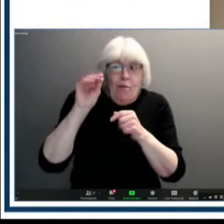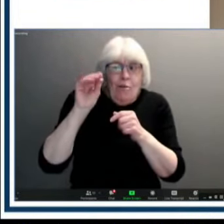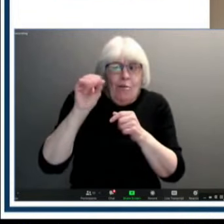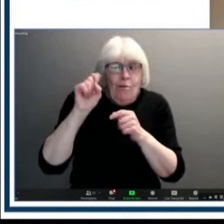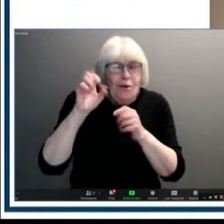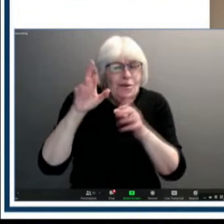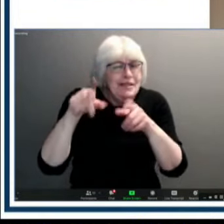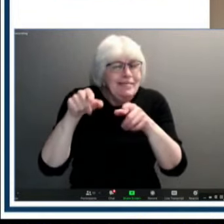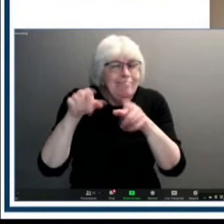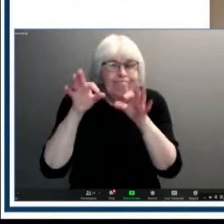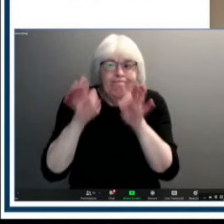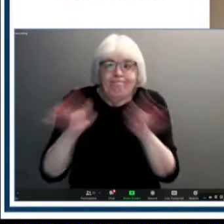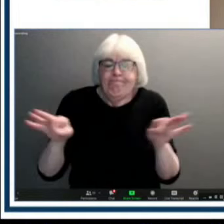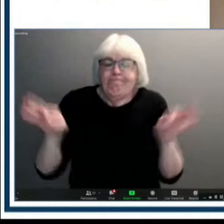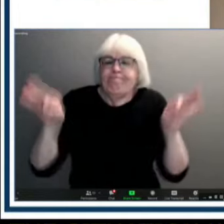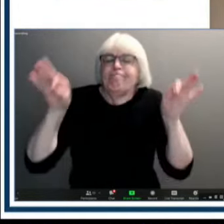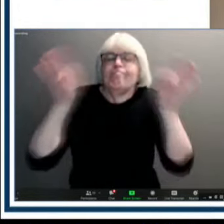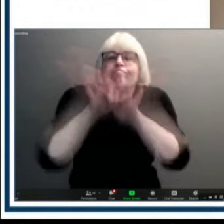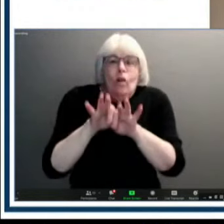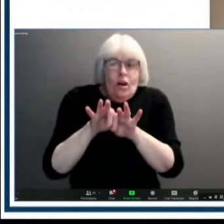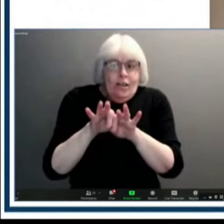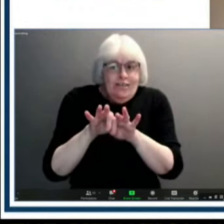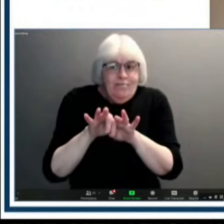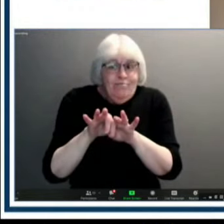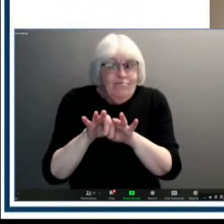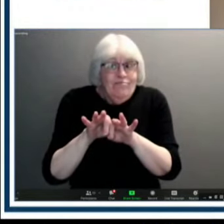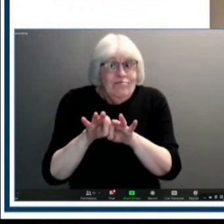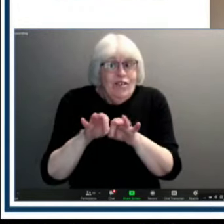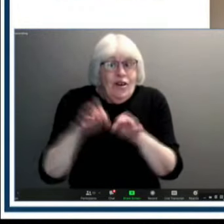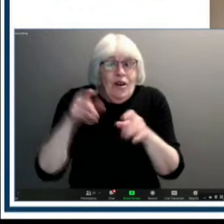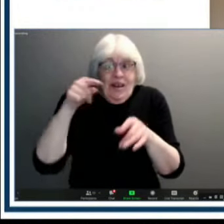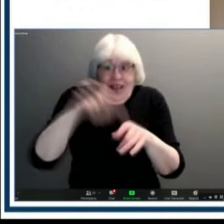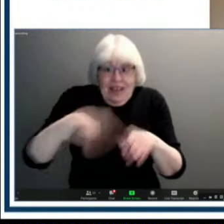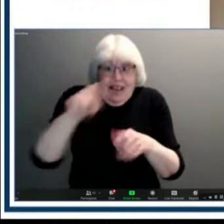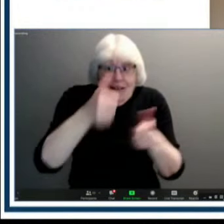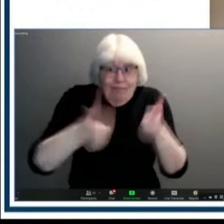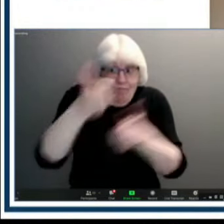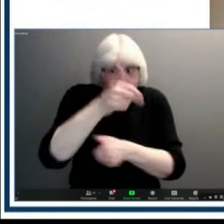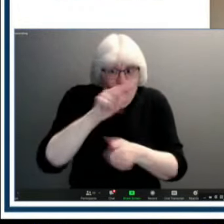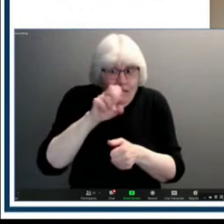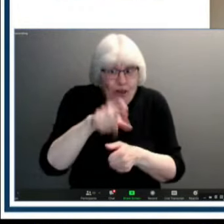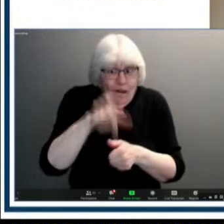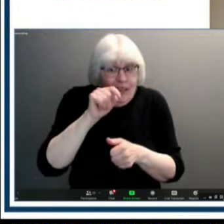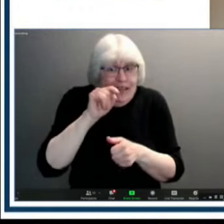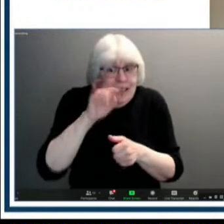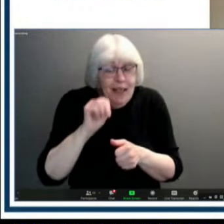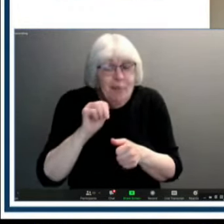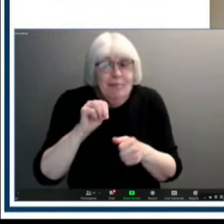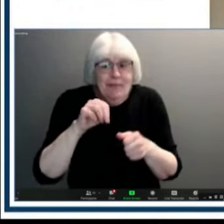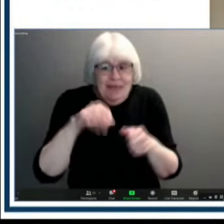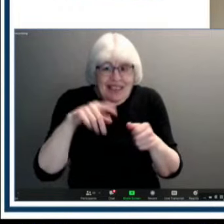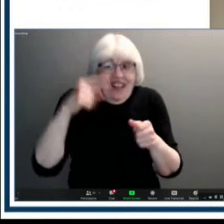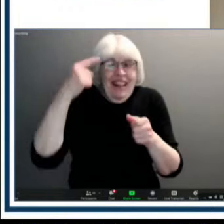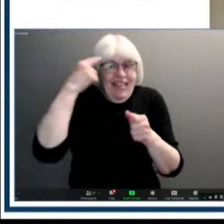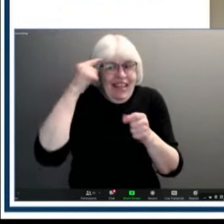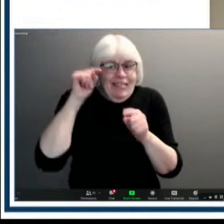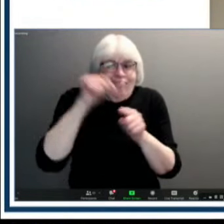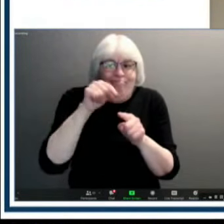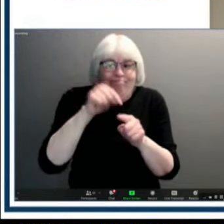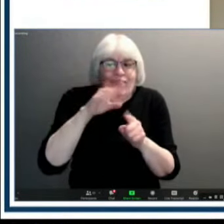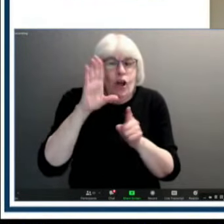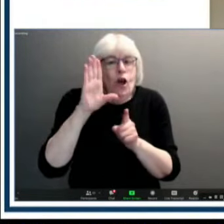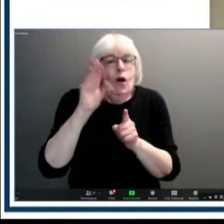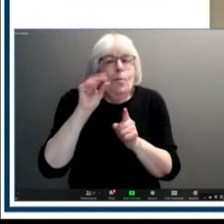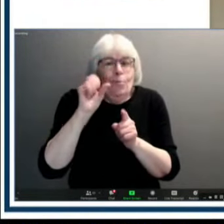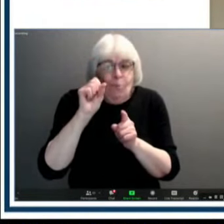asked us all in the health system to pull out all the stops to make this happen more quickly. And we're talking to all